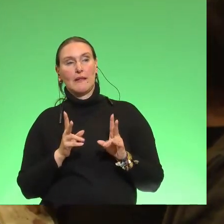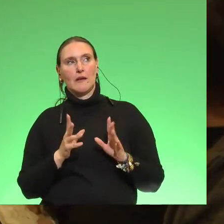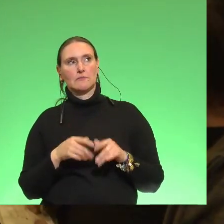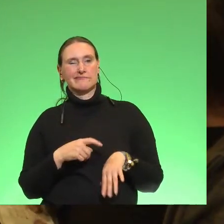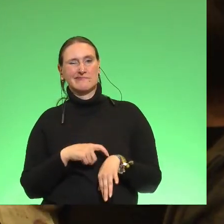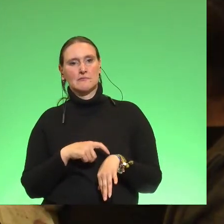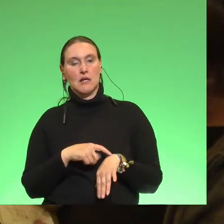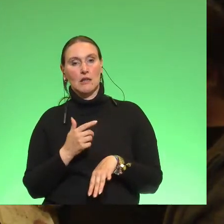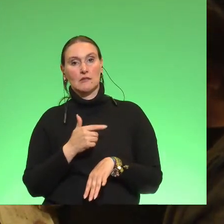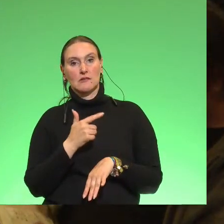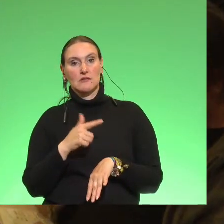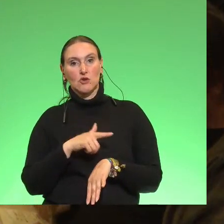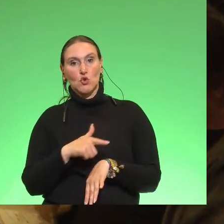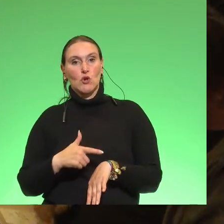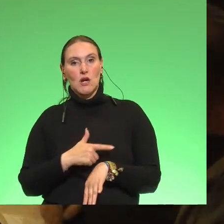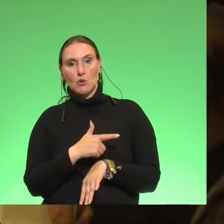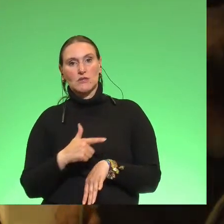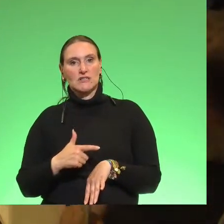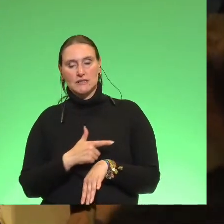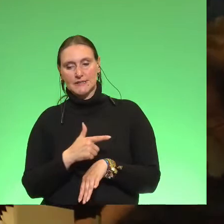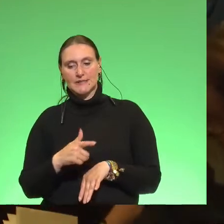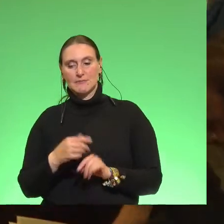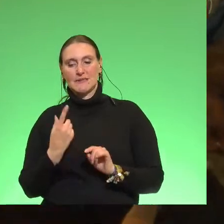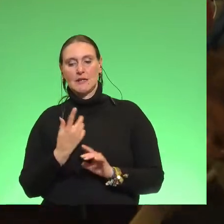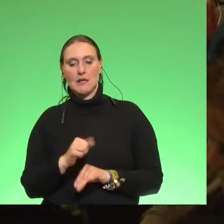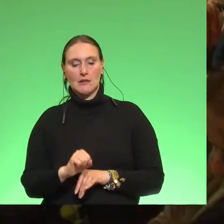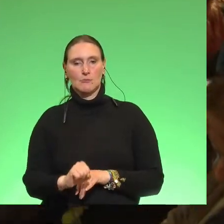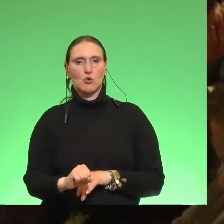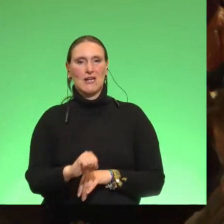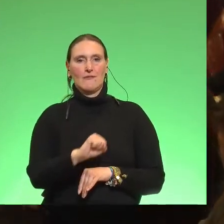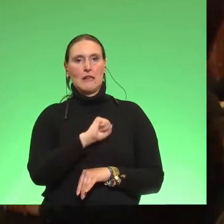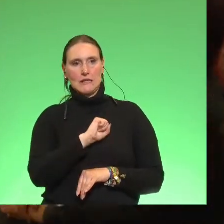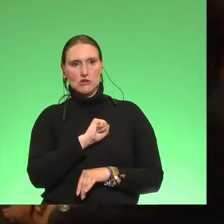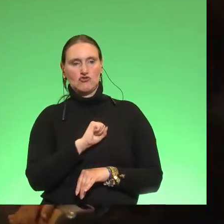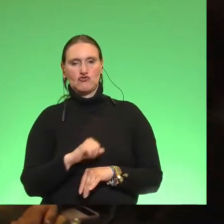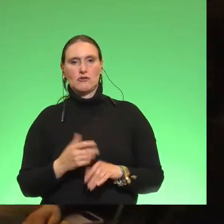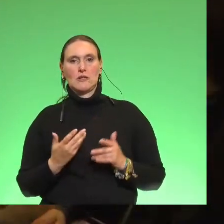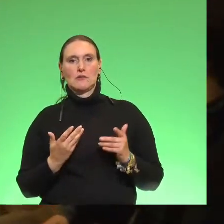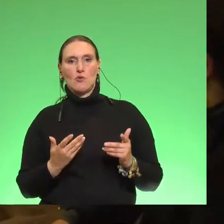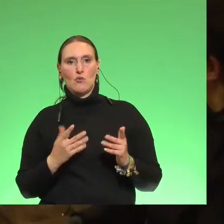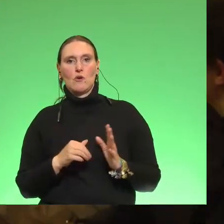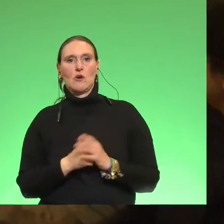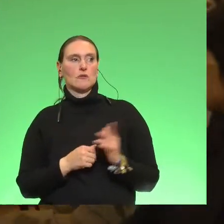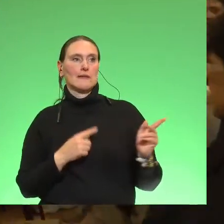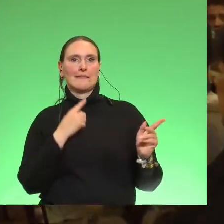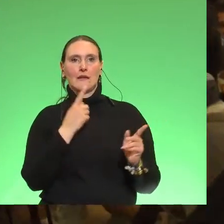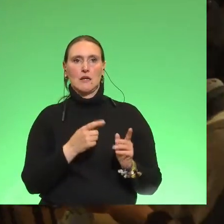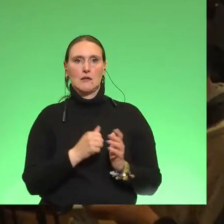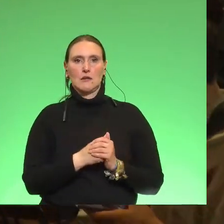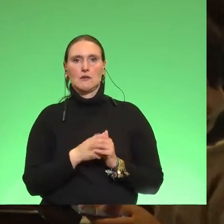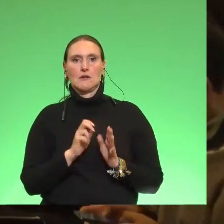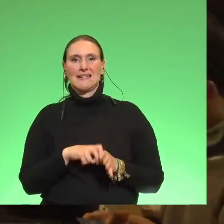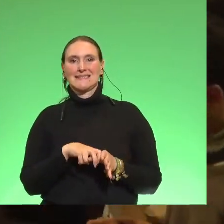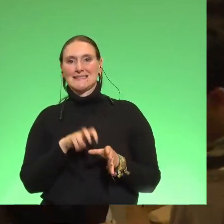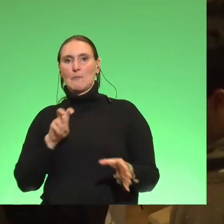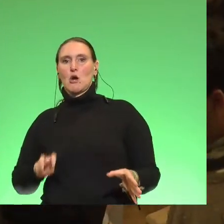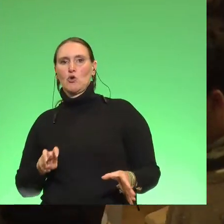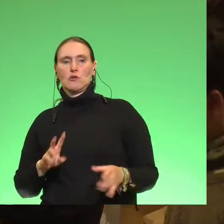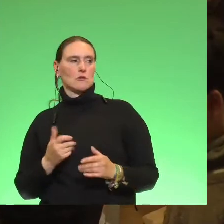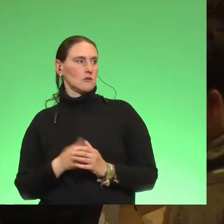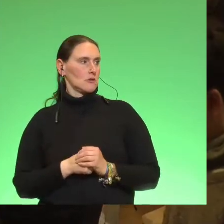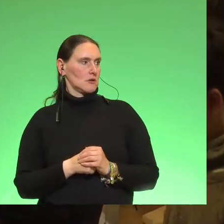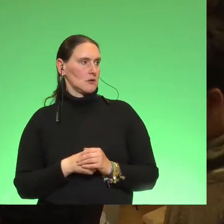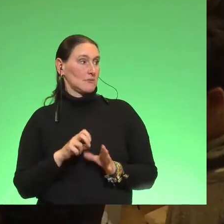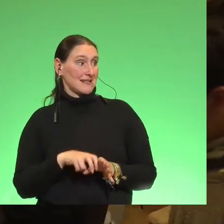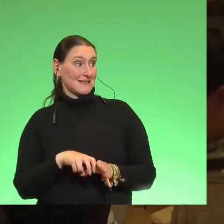great privilege to say, step out of it. Step out of what? And I think